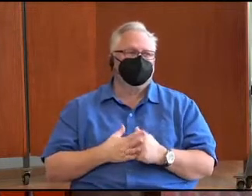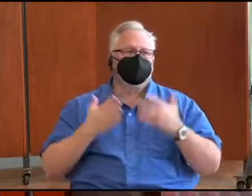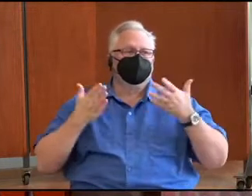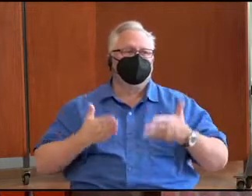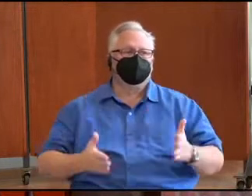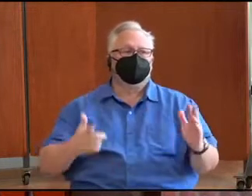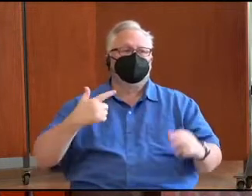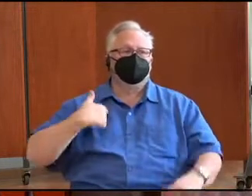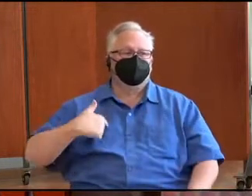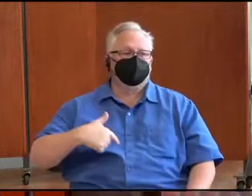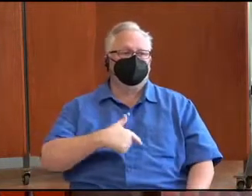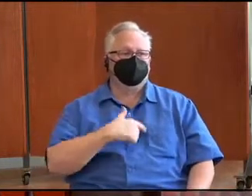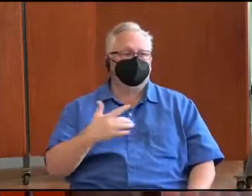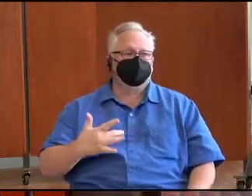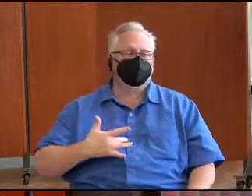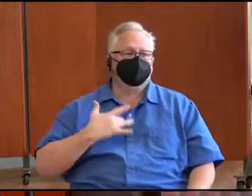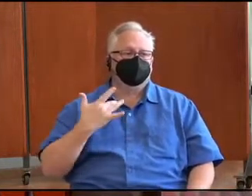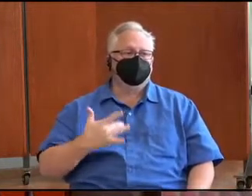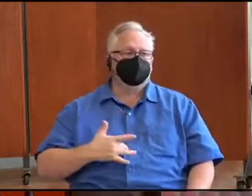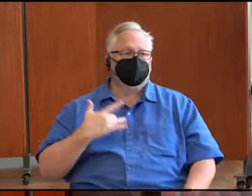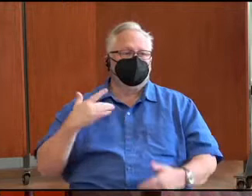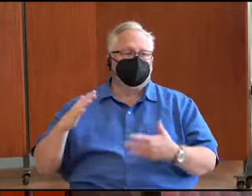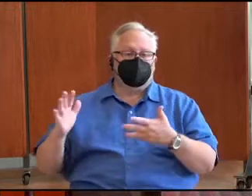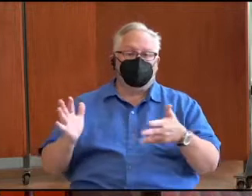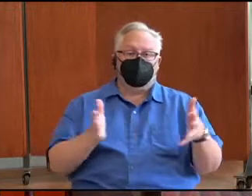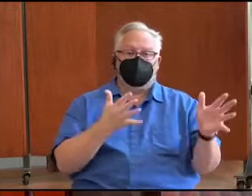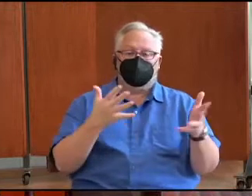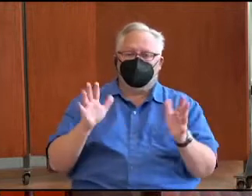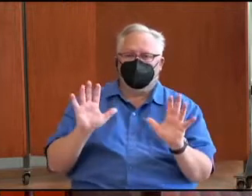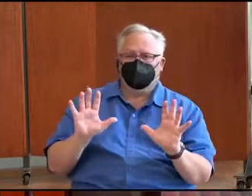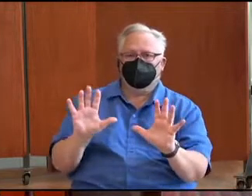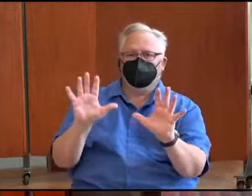may we feel the wind at our backs